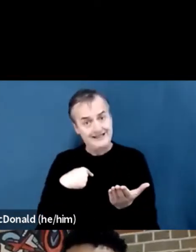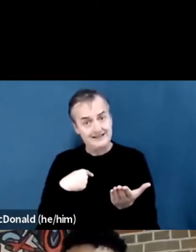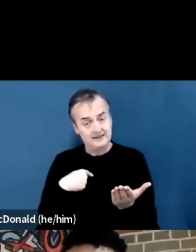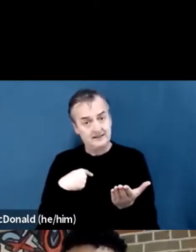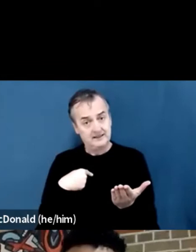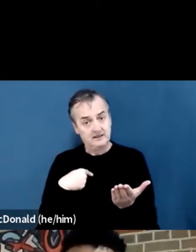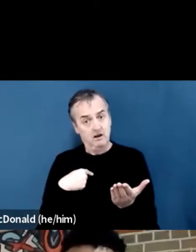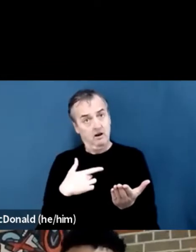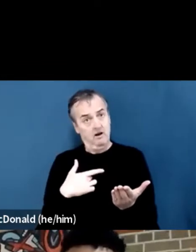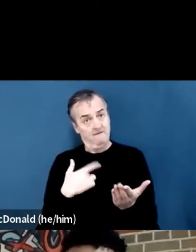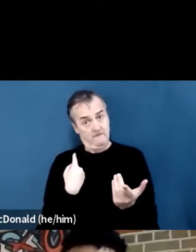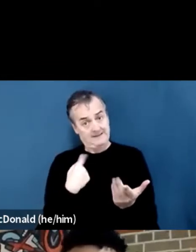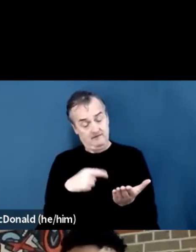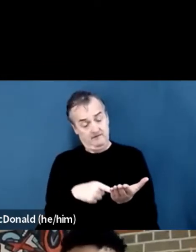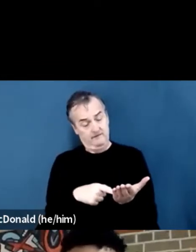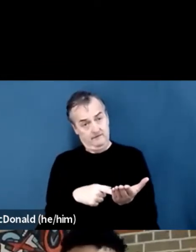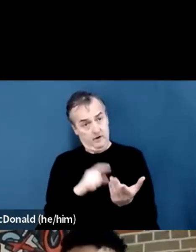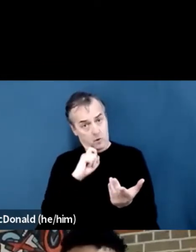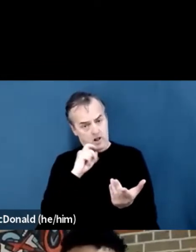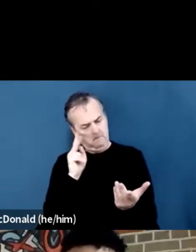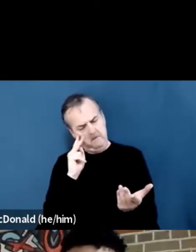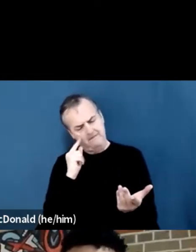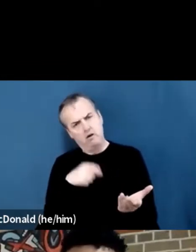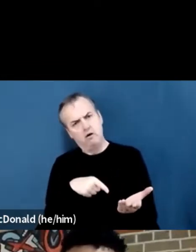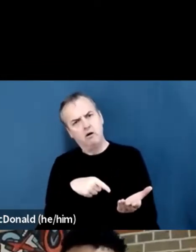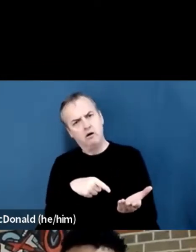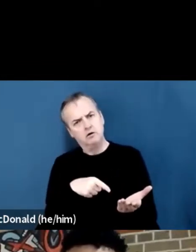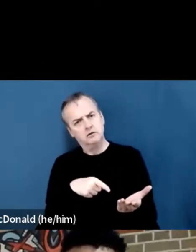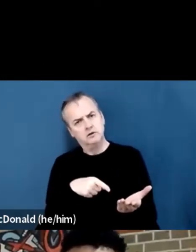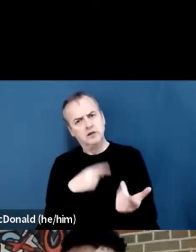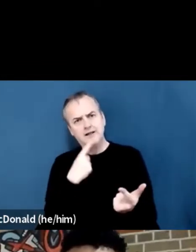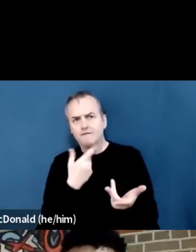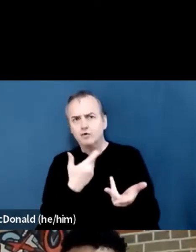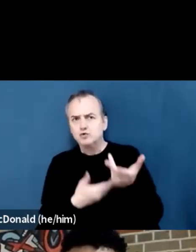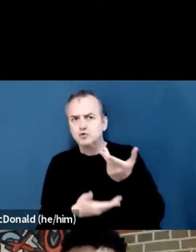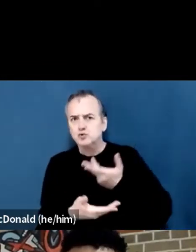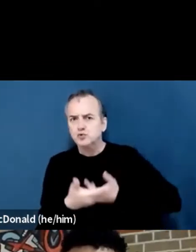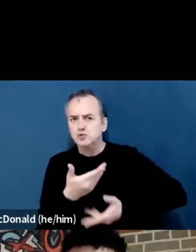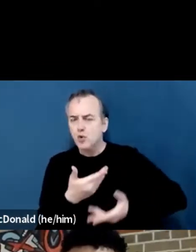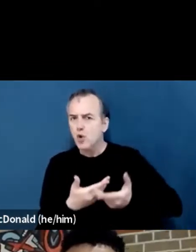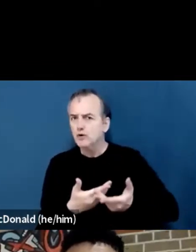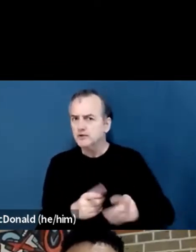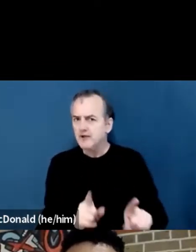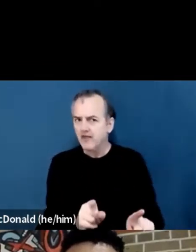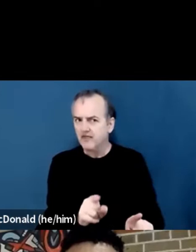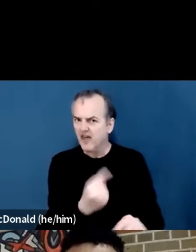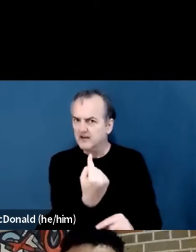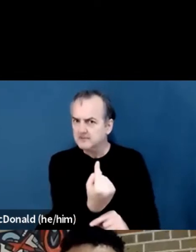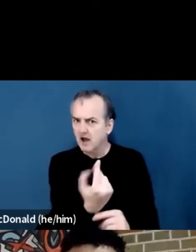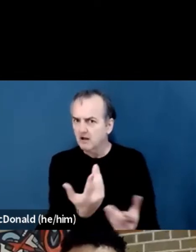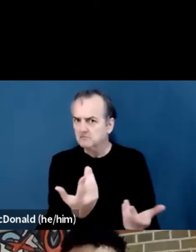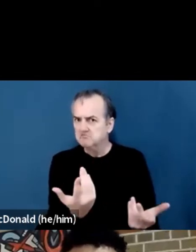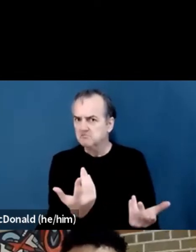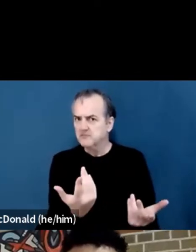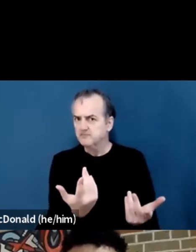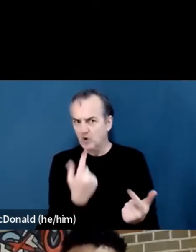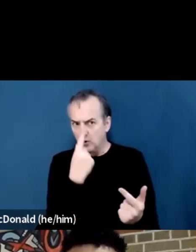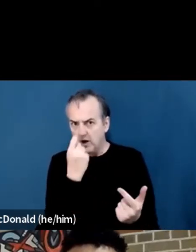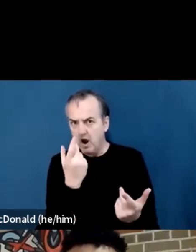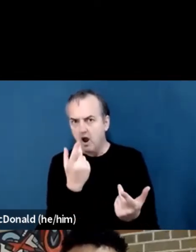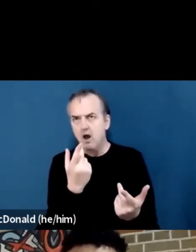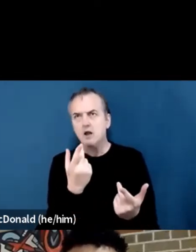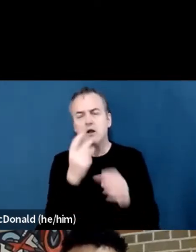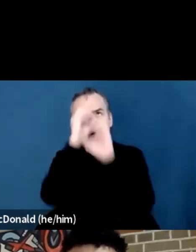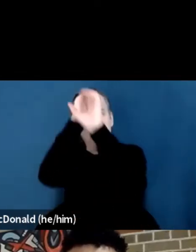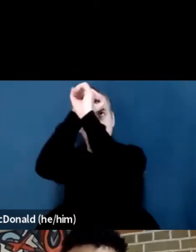I think for me, I will ultimately always look for stories where not only you can really